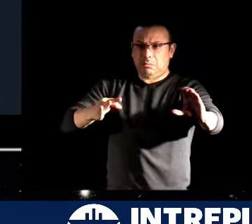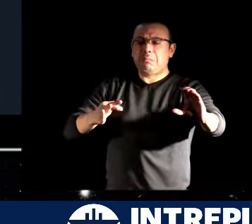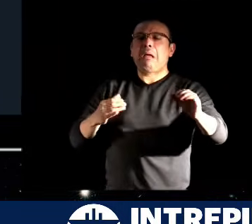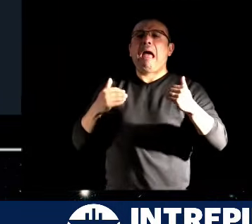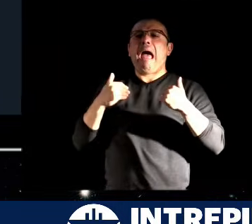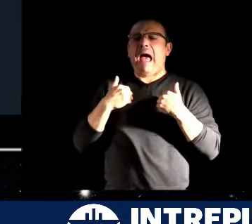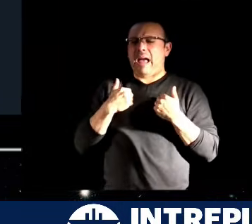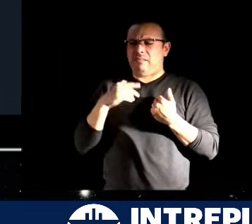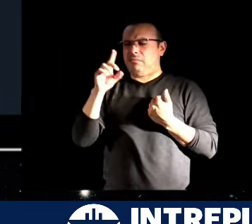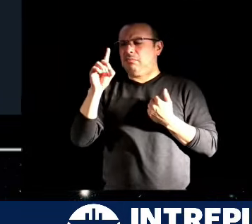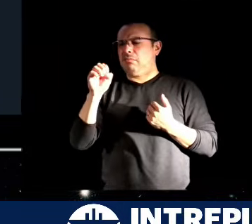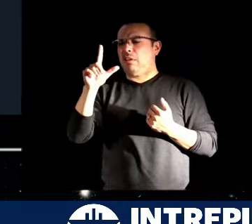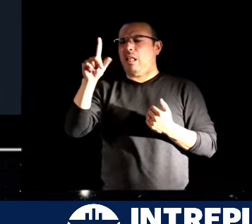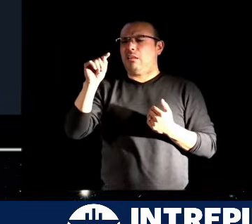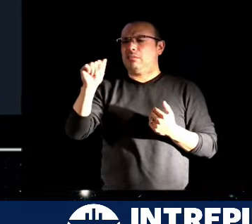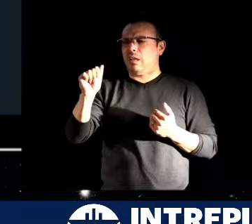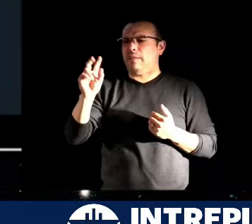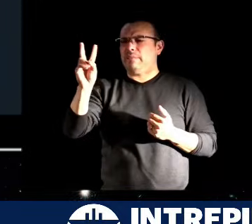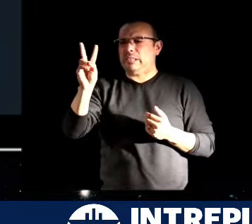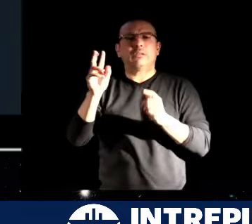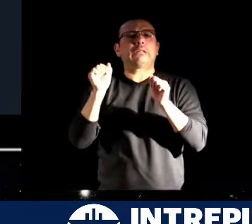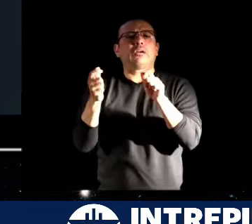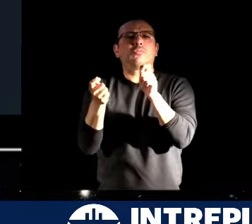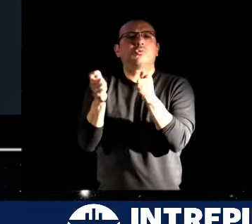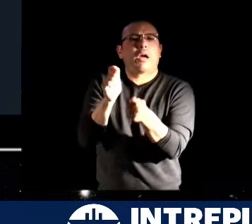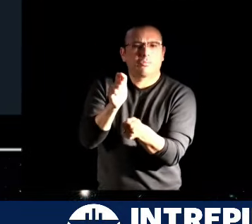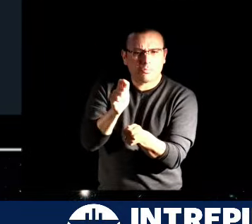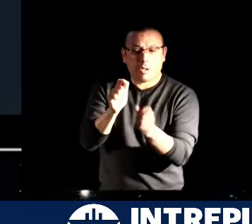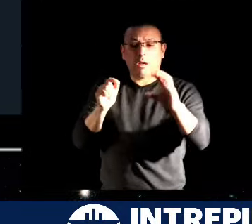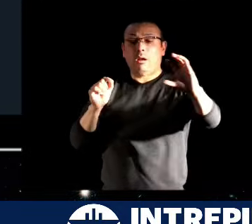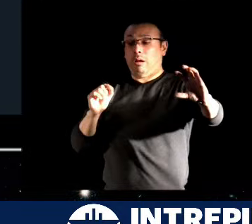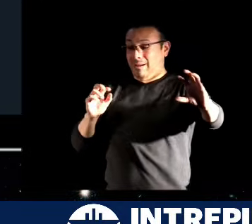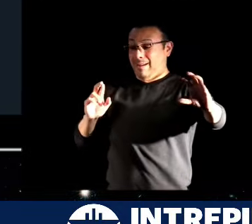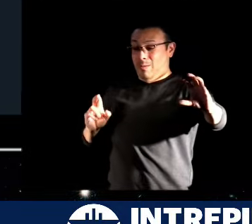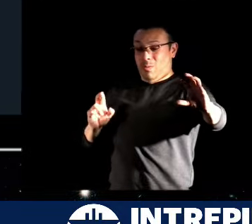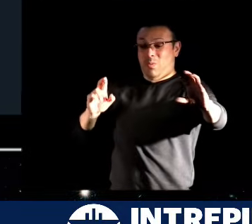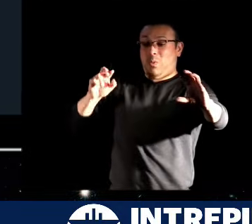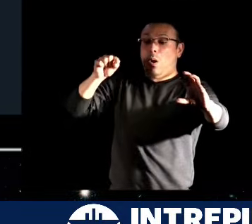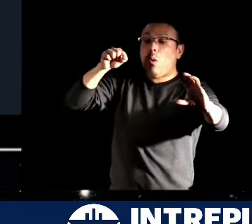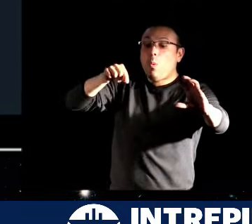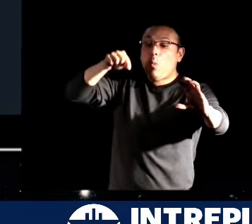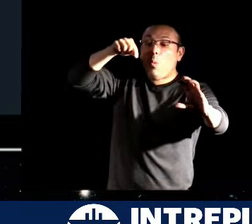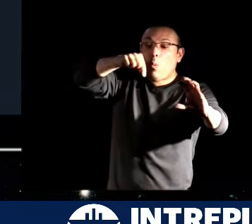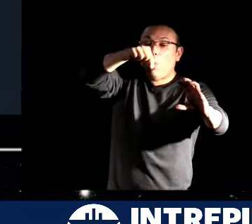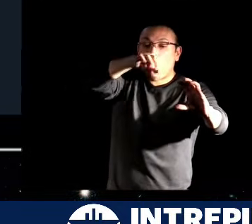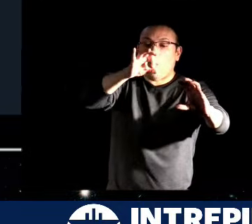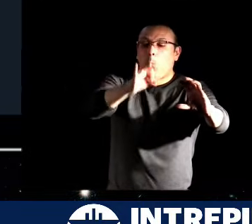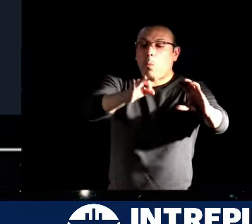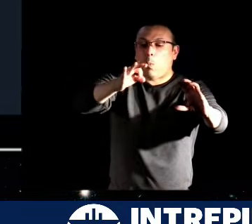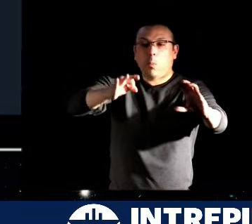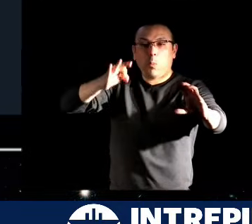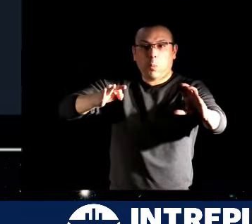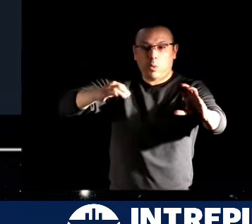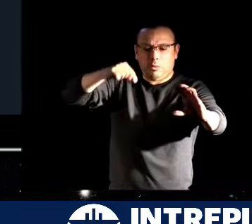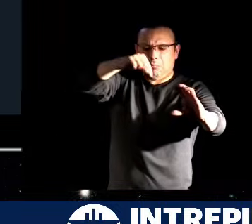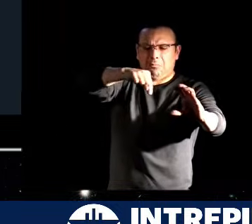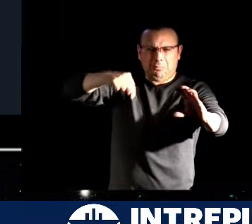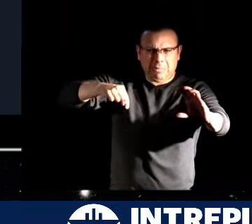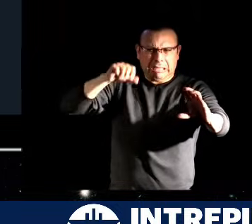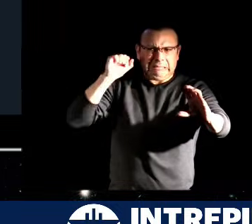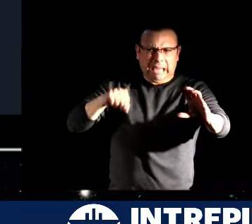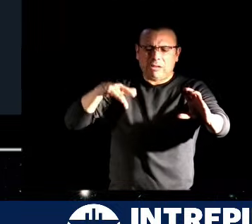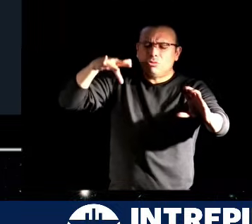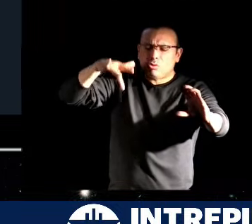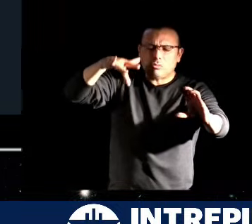V, or delta velocity, change in velocity, that we can get from a launch vehicle to get us into some of the inner solar system